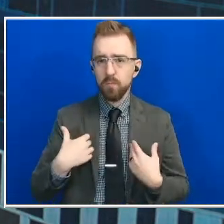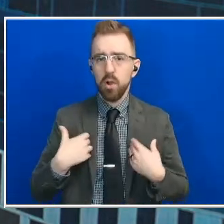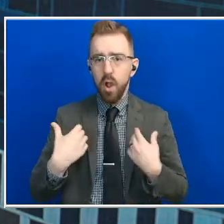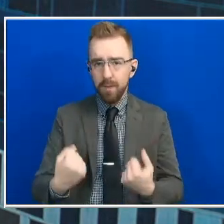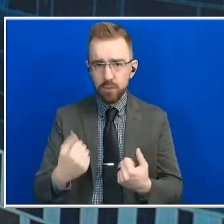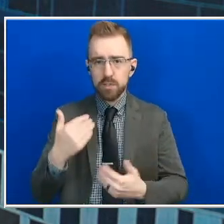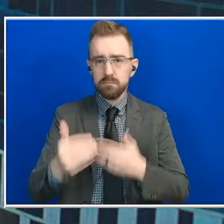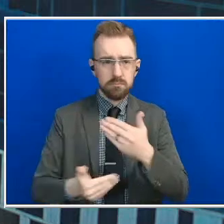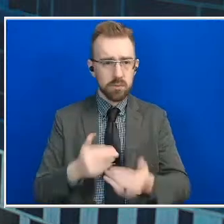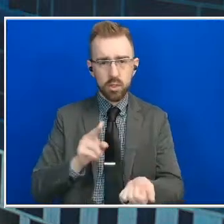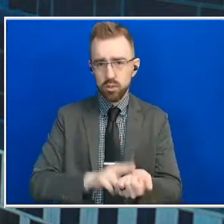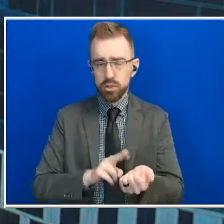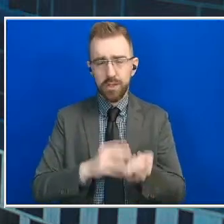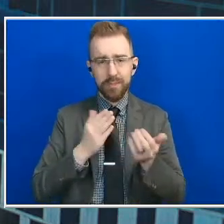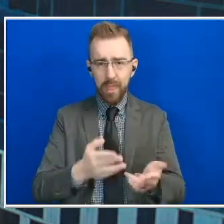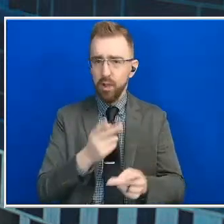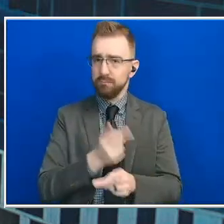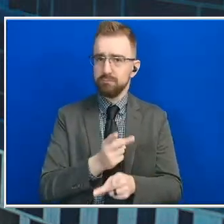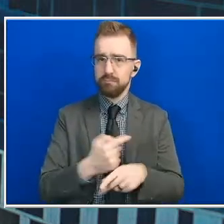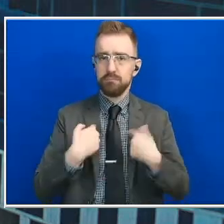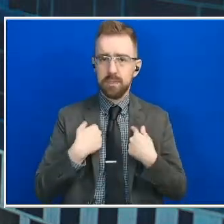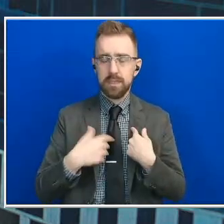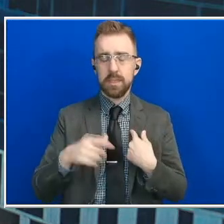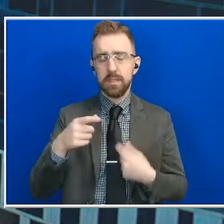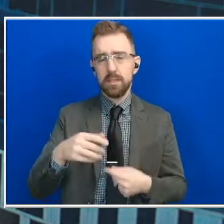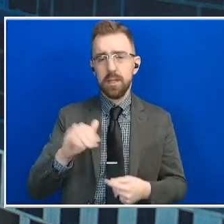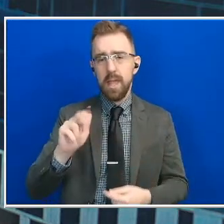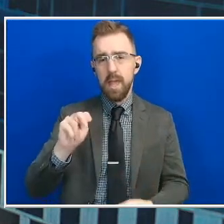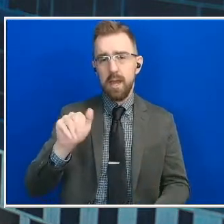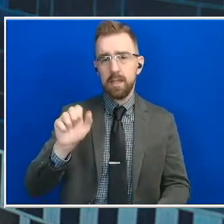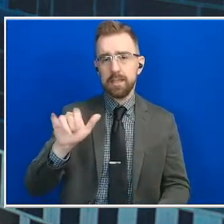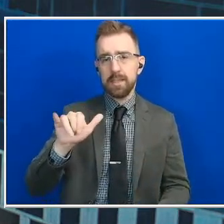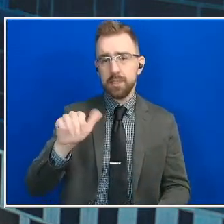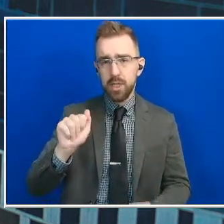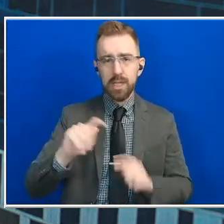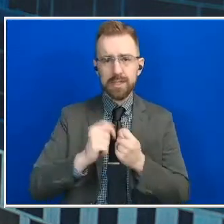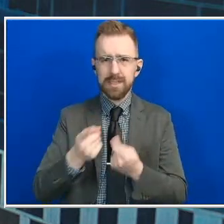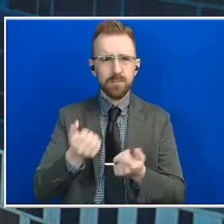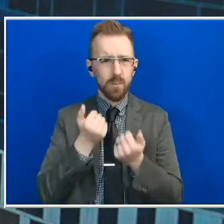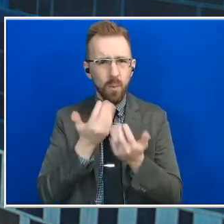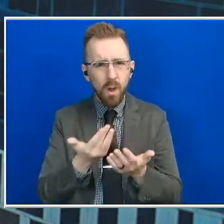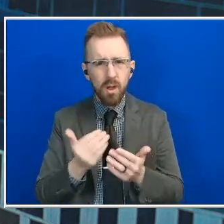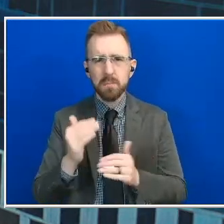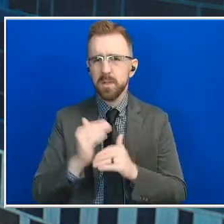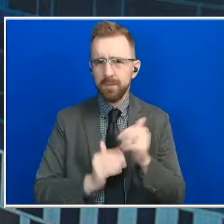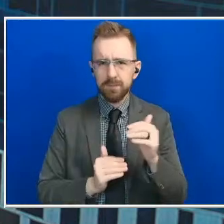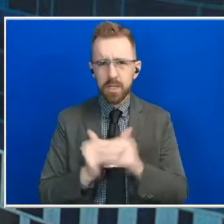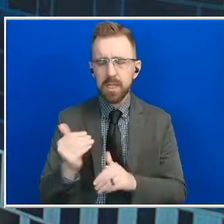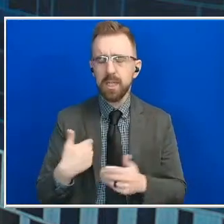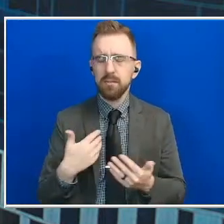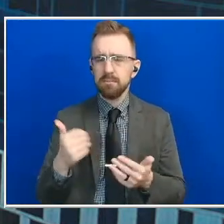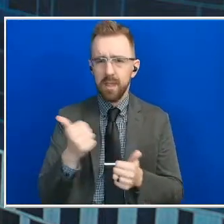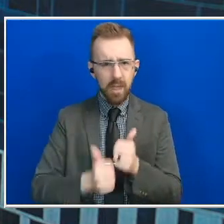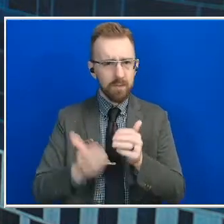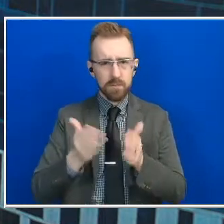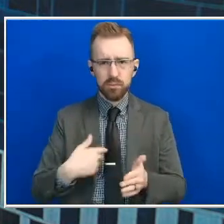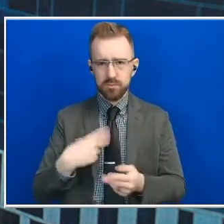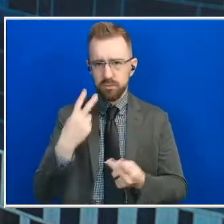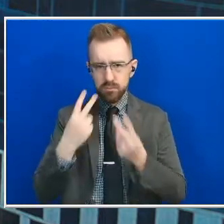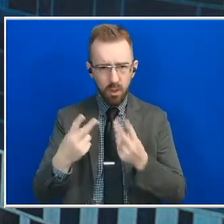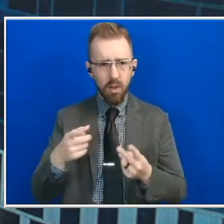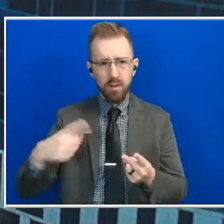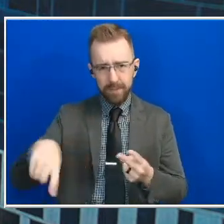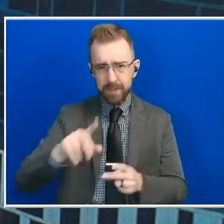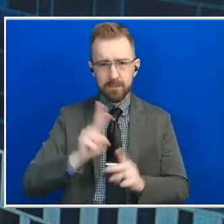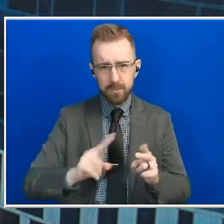there taking care of me. The anesthesia team who talked to me ahead of time was so warm and comforting. And every single person I saw, I was like, these people are using